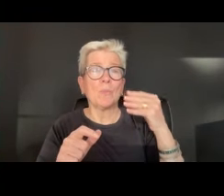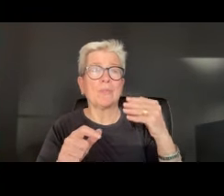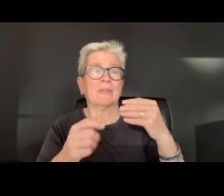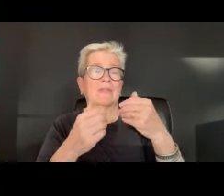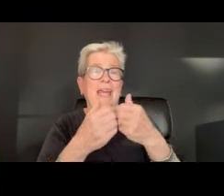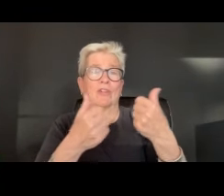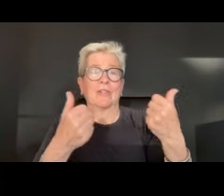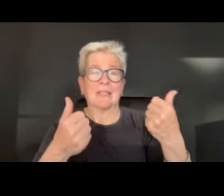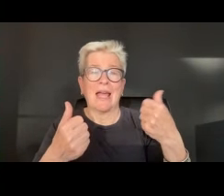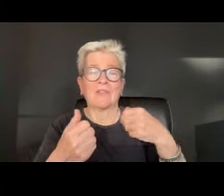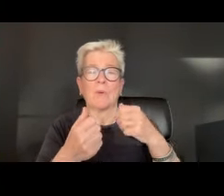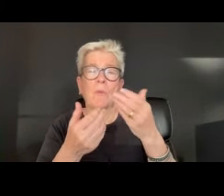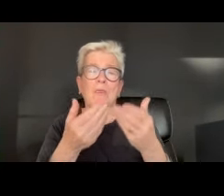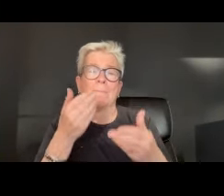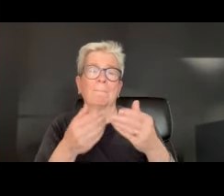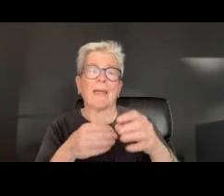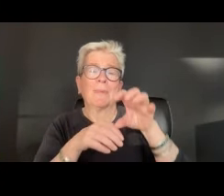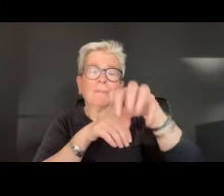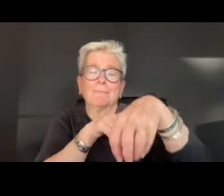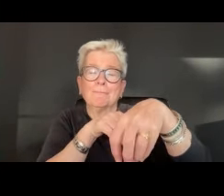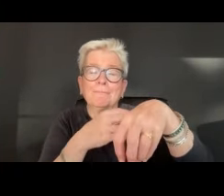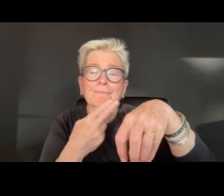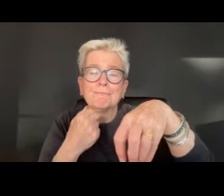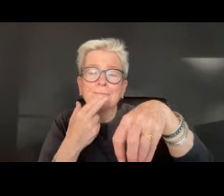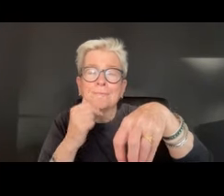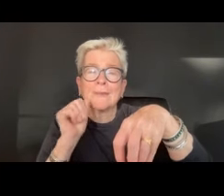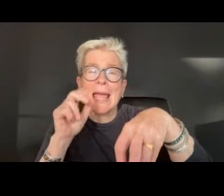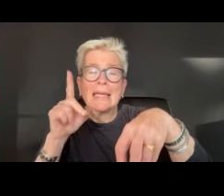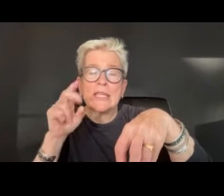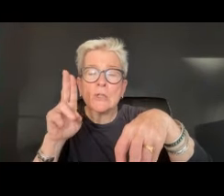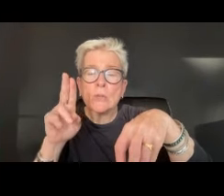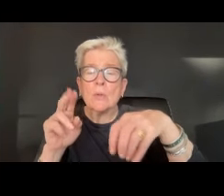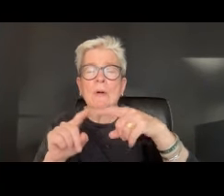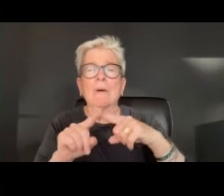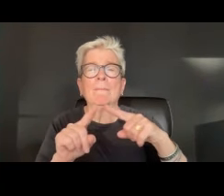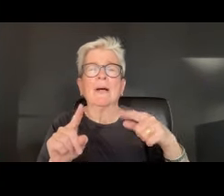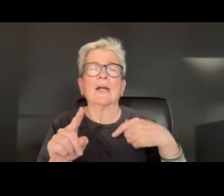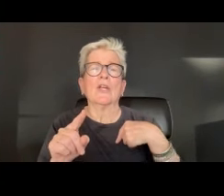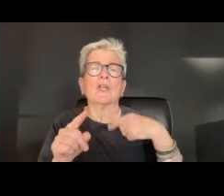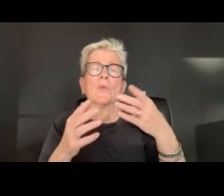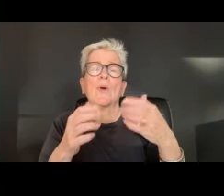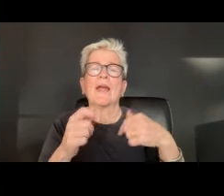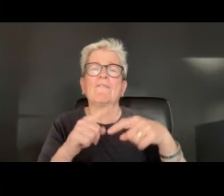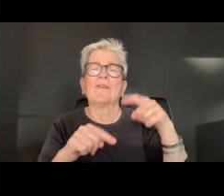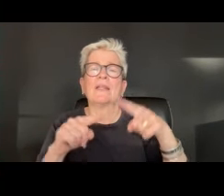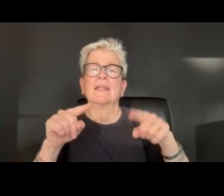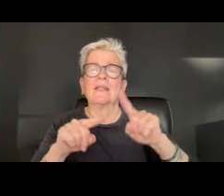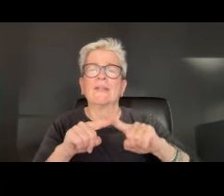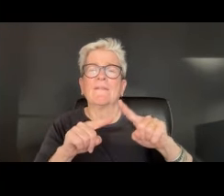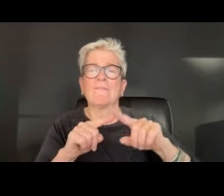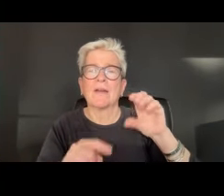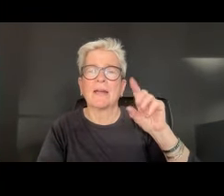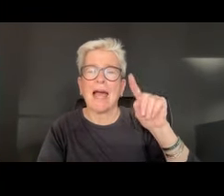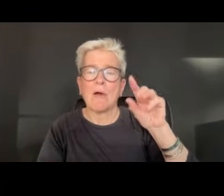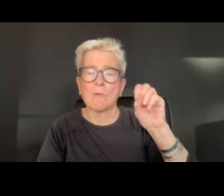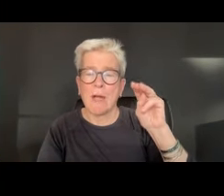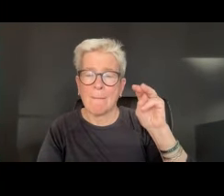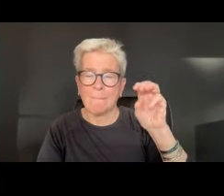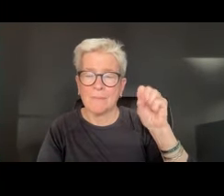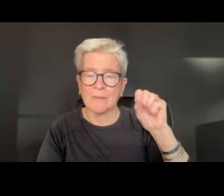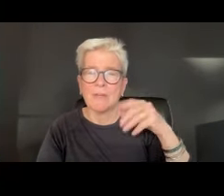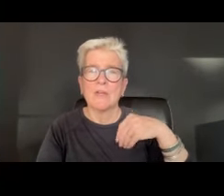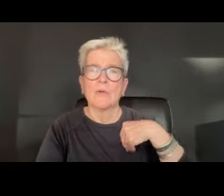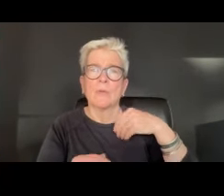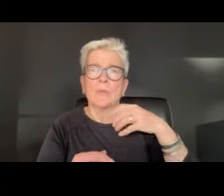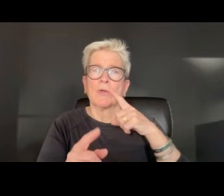to allow a wider range of outcomes when there's new development, and specifically to try and get a mix